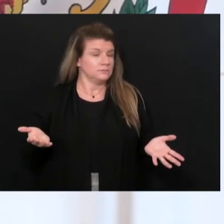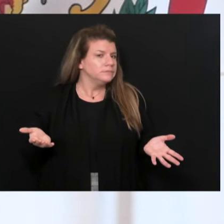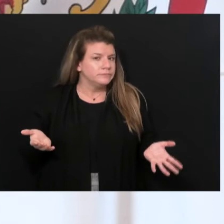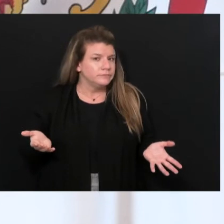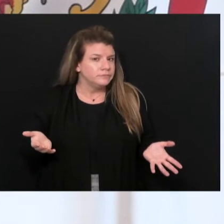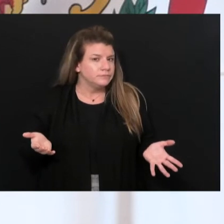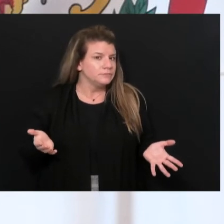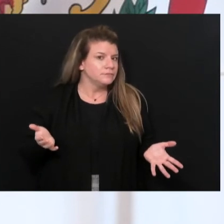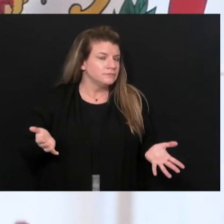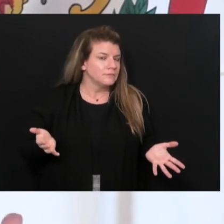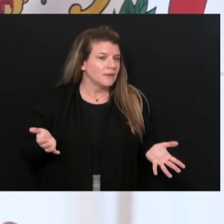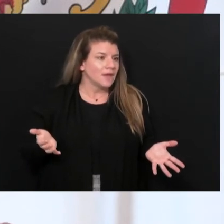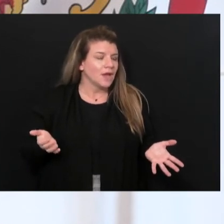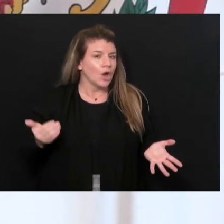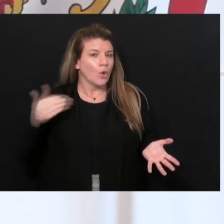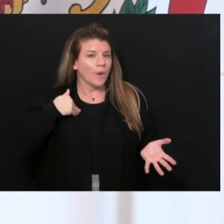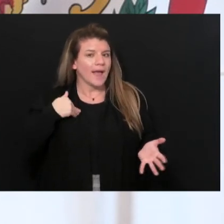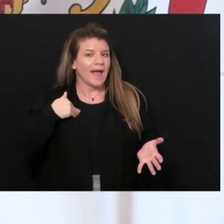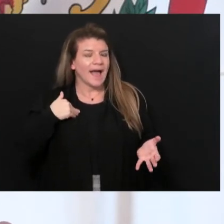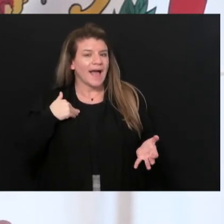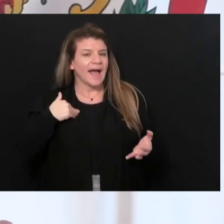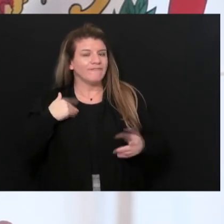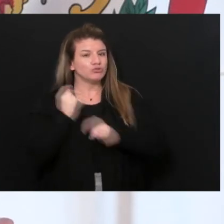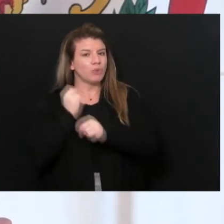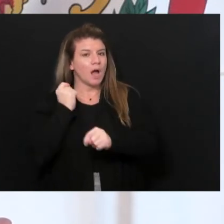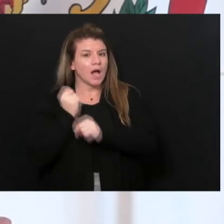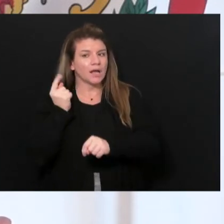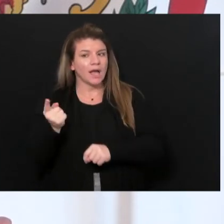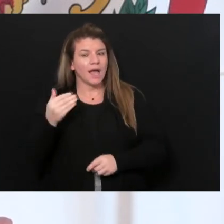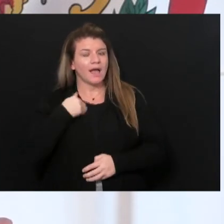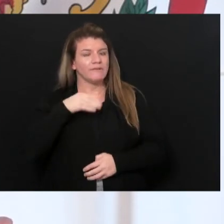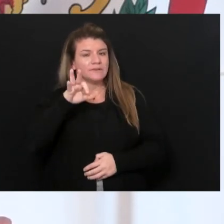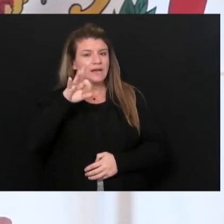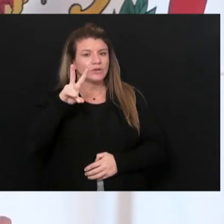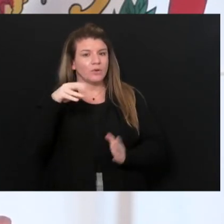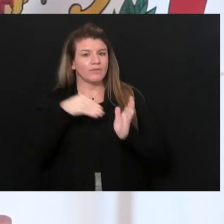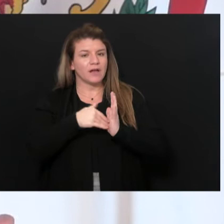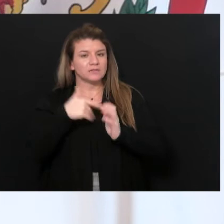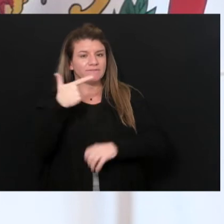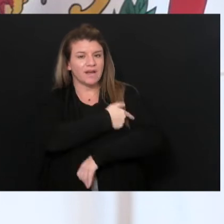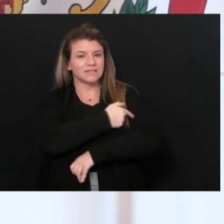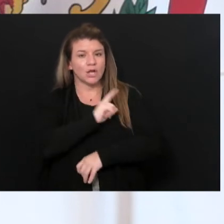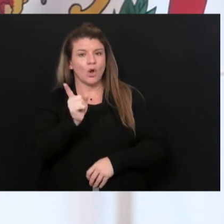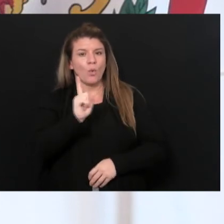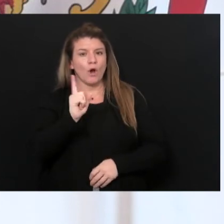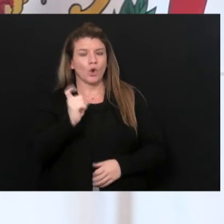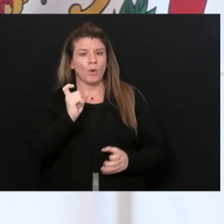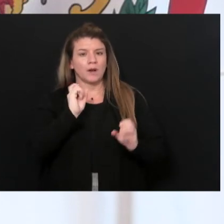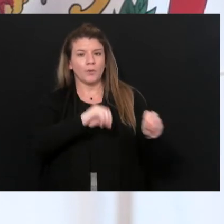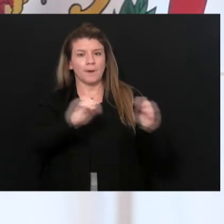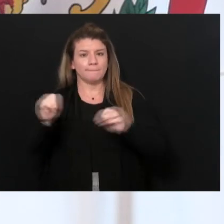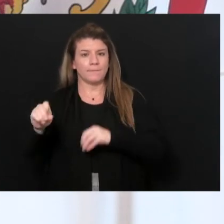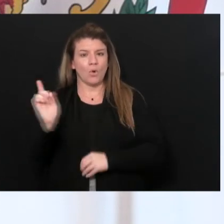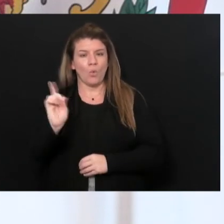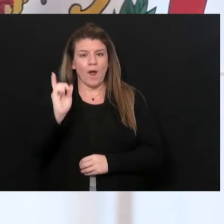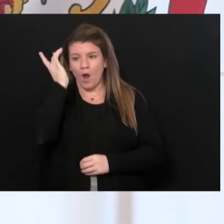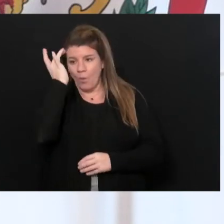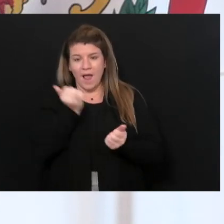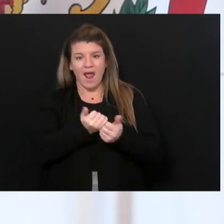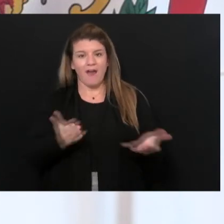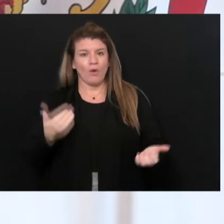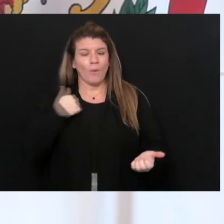sir, we got a truck out here that's got 92,000 of these vaccines on it. Where do you want us to put them? Because everything we